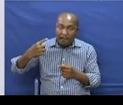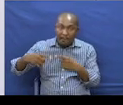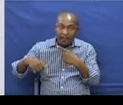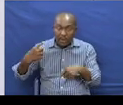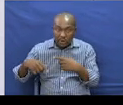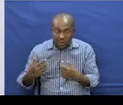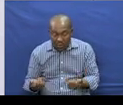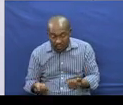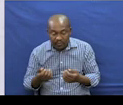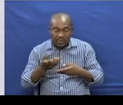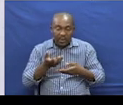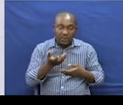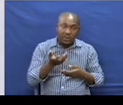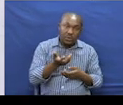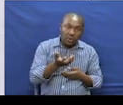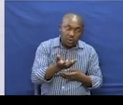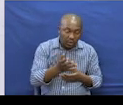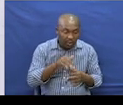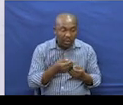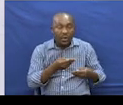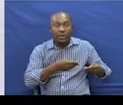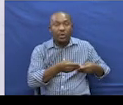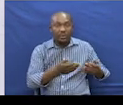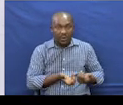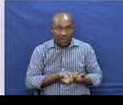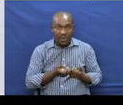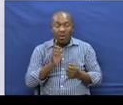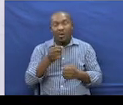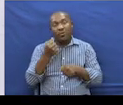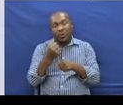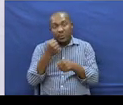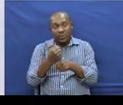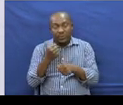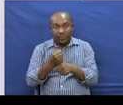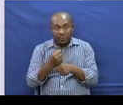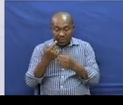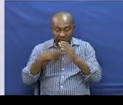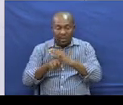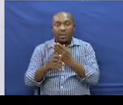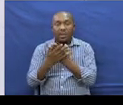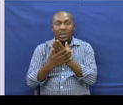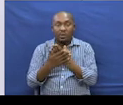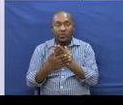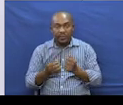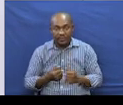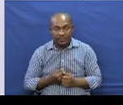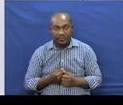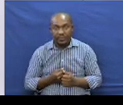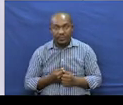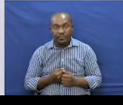economic activities that should be taken and how it should be practiced in a country. In this